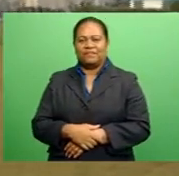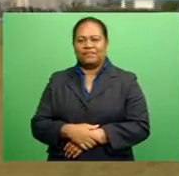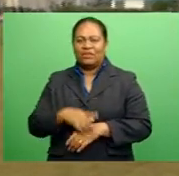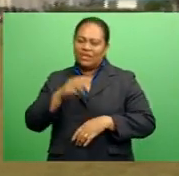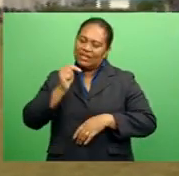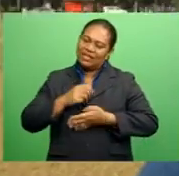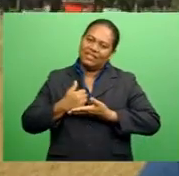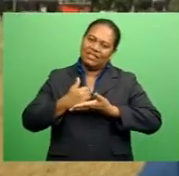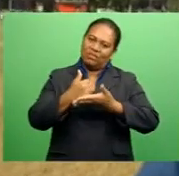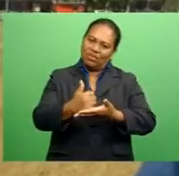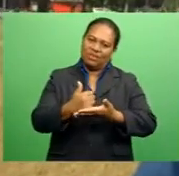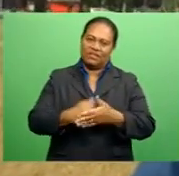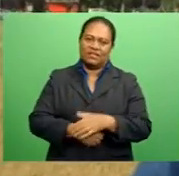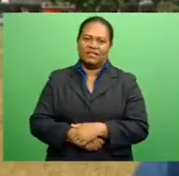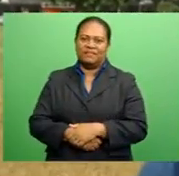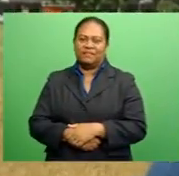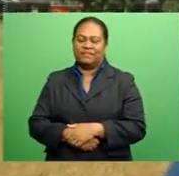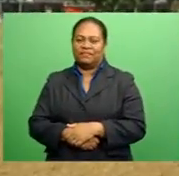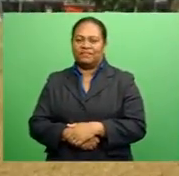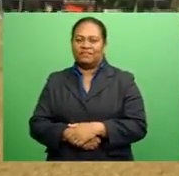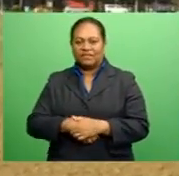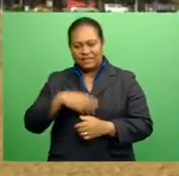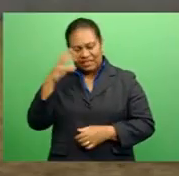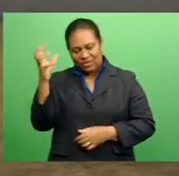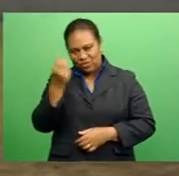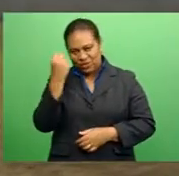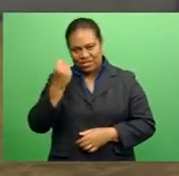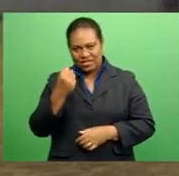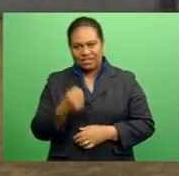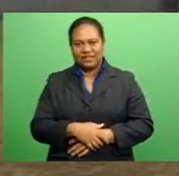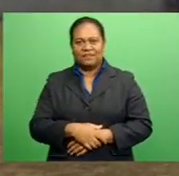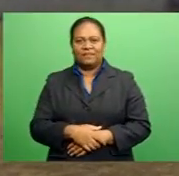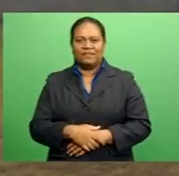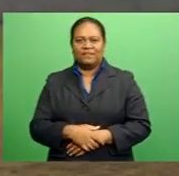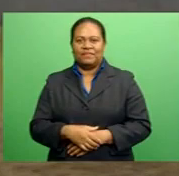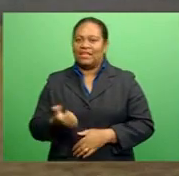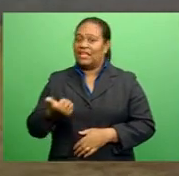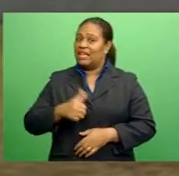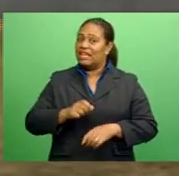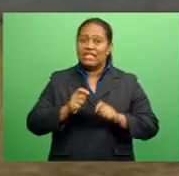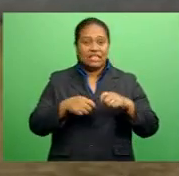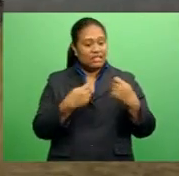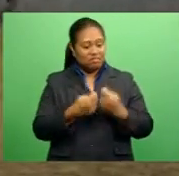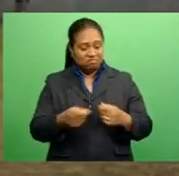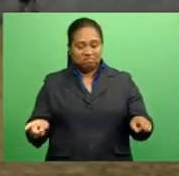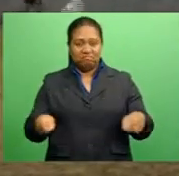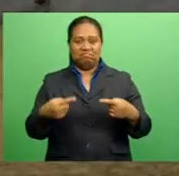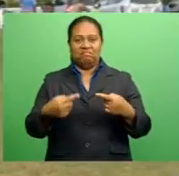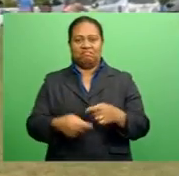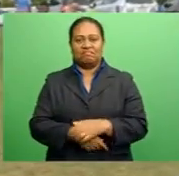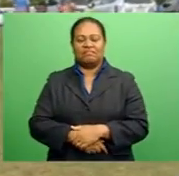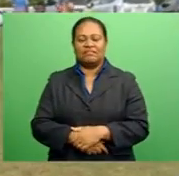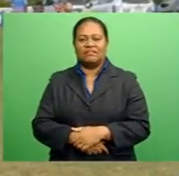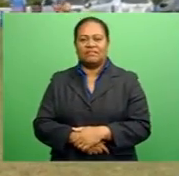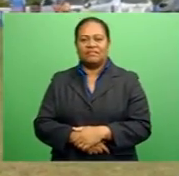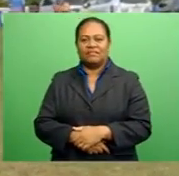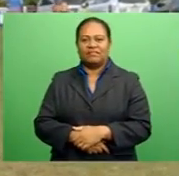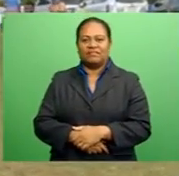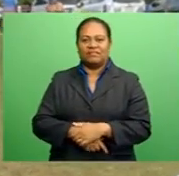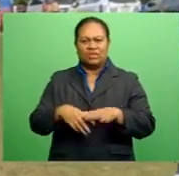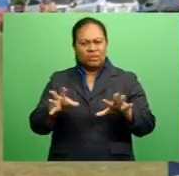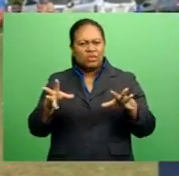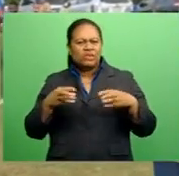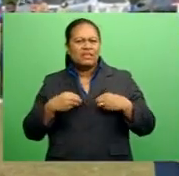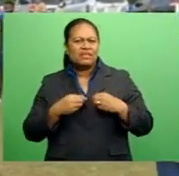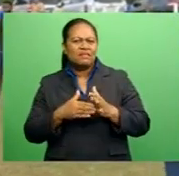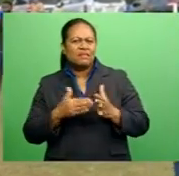support and we can win games. And any team that take them lightly will, on receiving ends. So